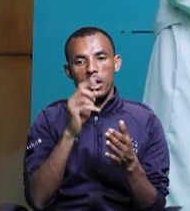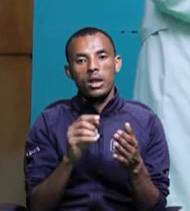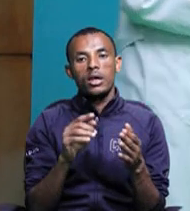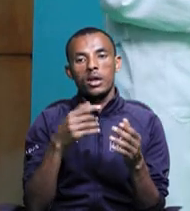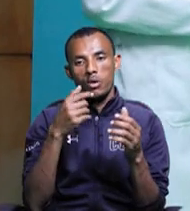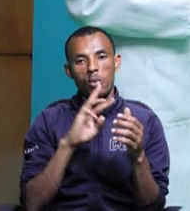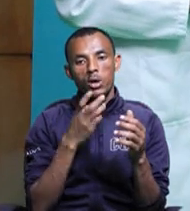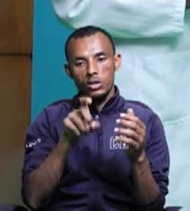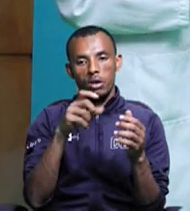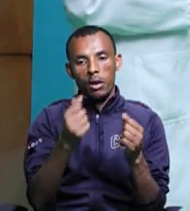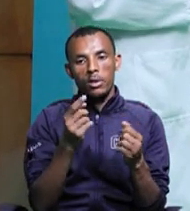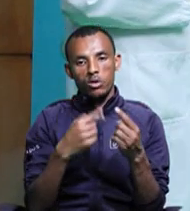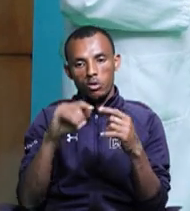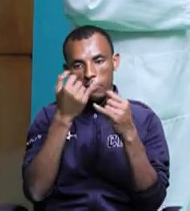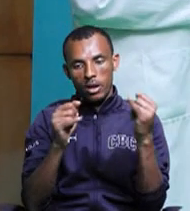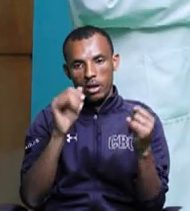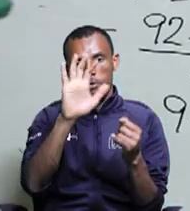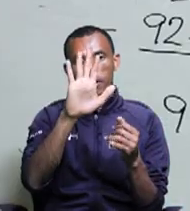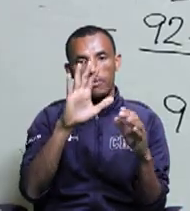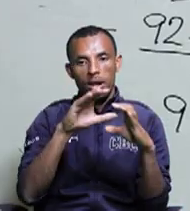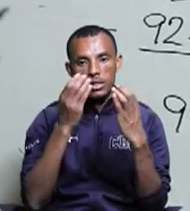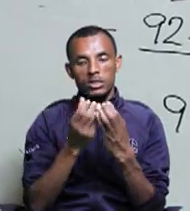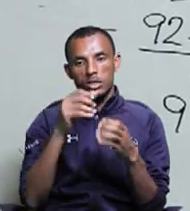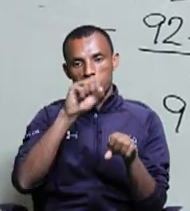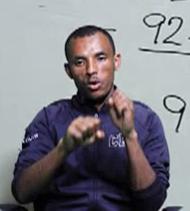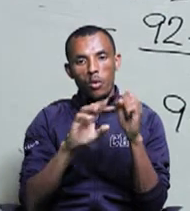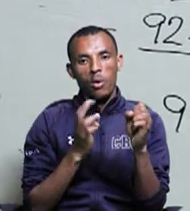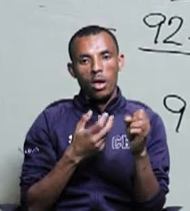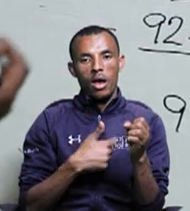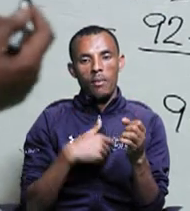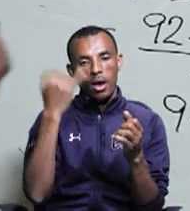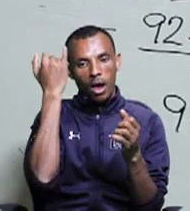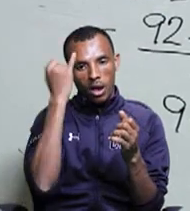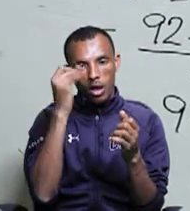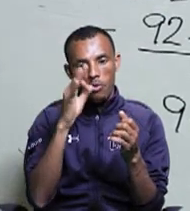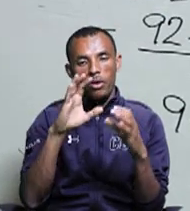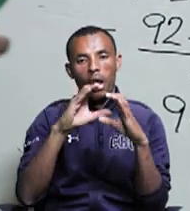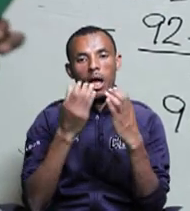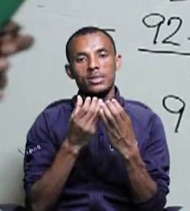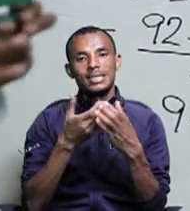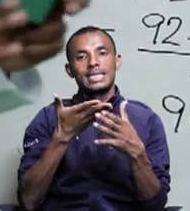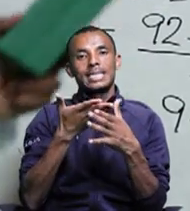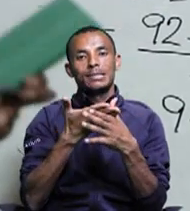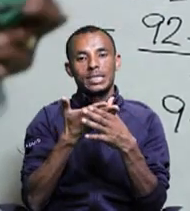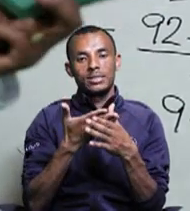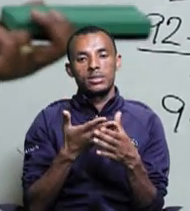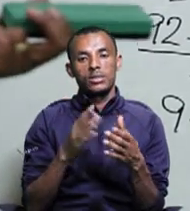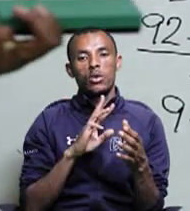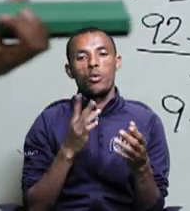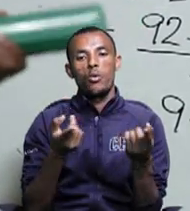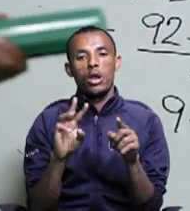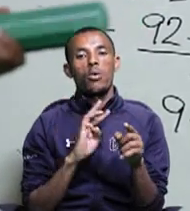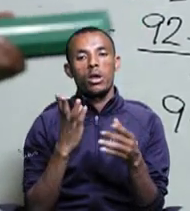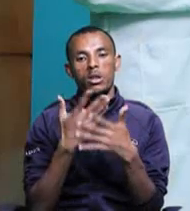divide this given data into 5 classes. So we have ideas of class limit. When you discuss